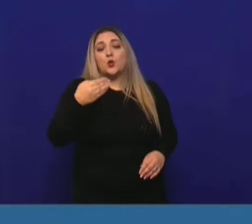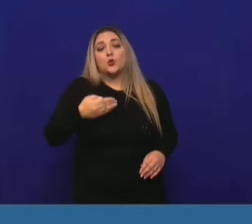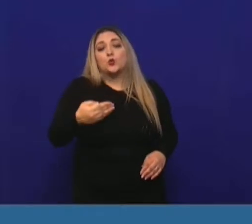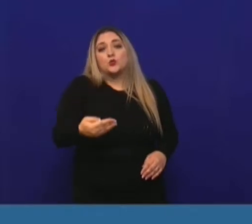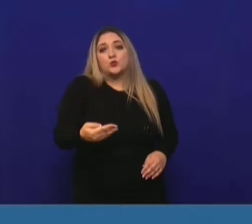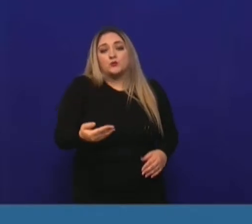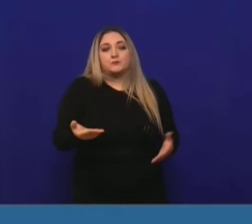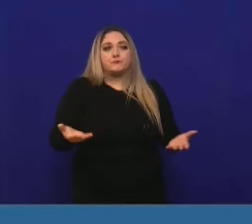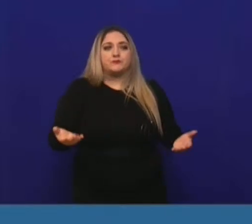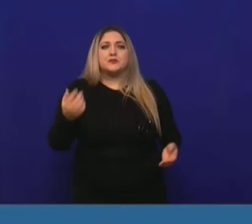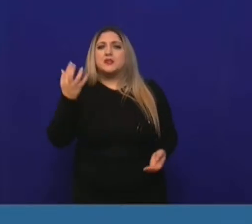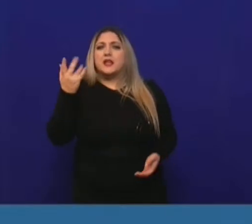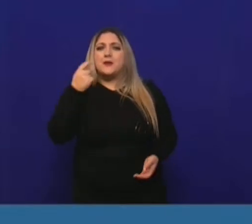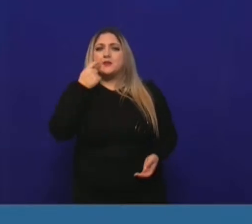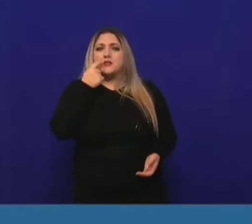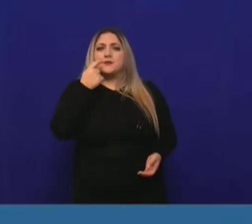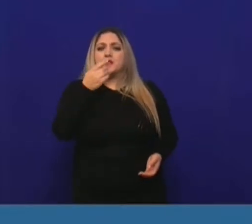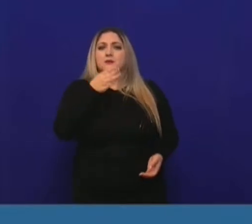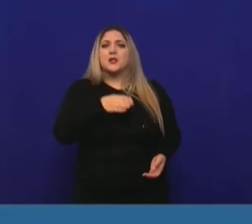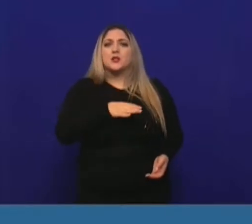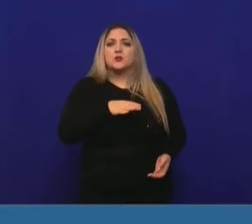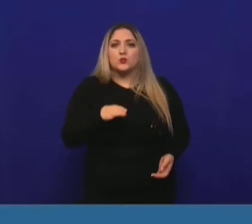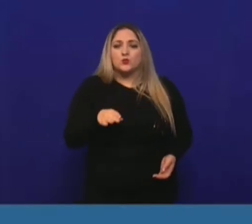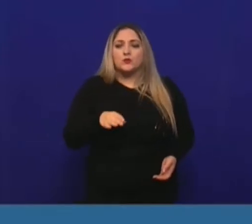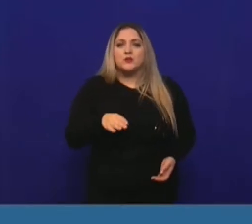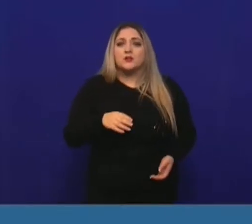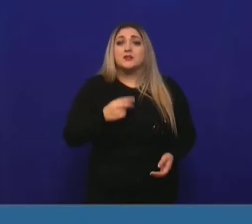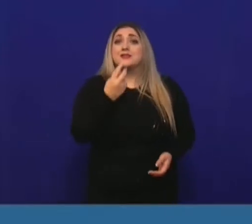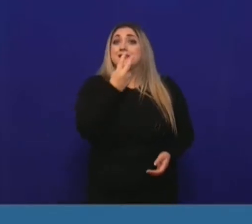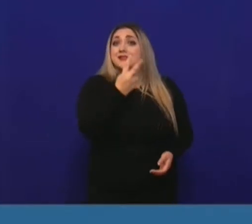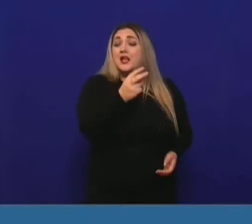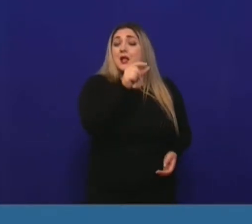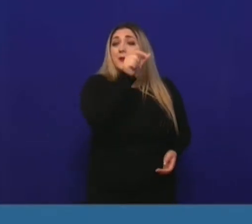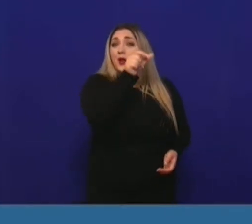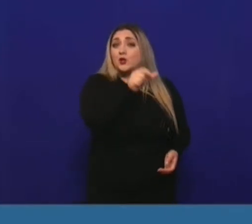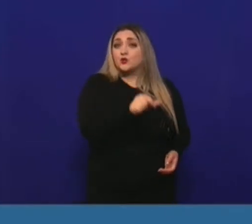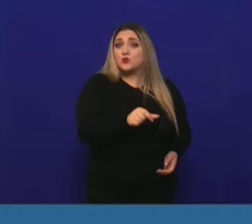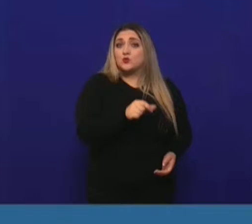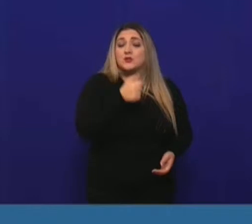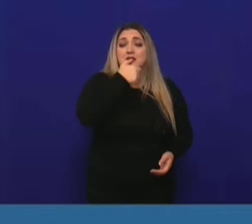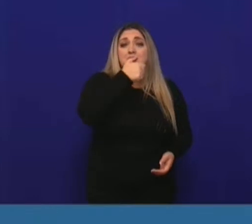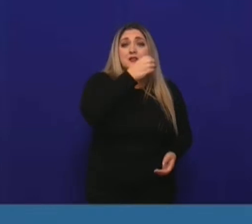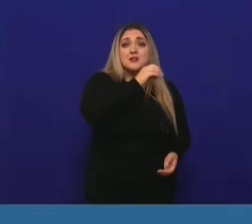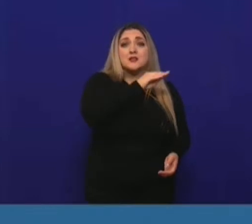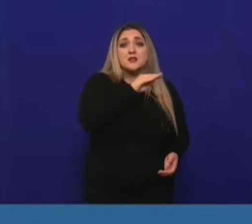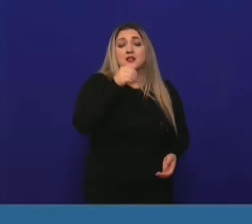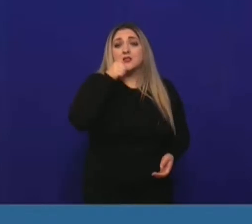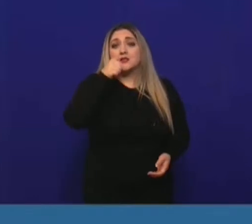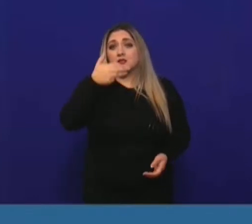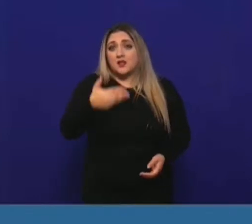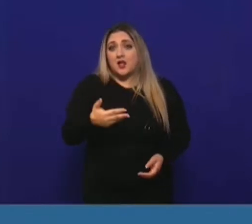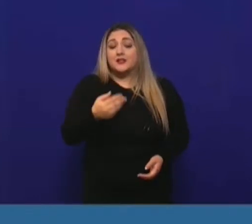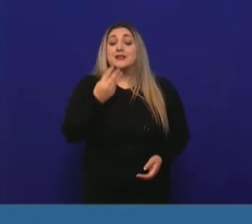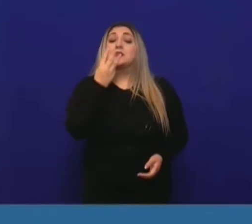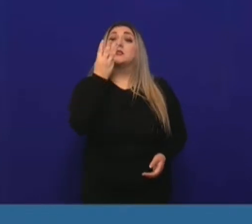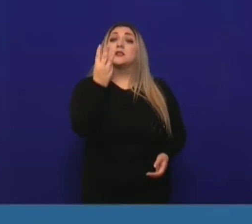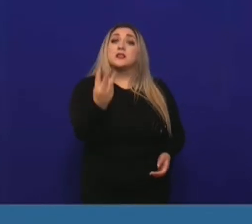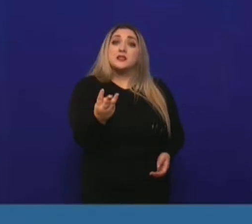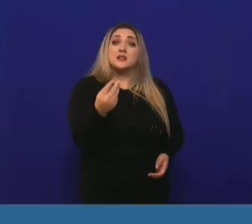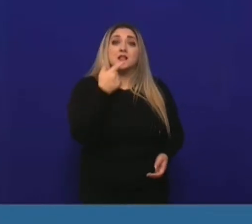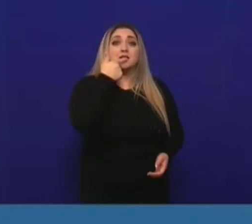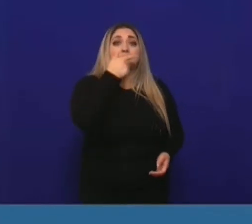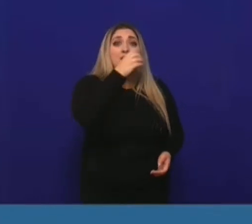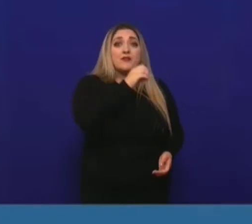lejn l-atajiet tal-imwiet li kellna din l-aħħar ġimgħa kellna 2 persuni bejn 60 u 69 sena, 3 persuni bejn 70